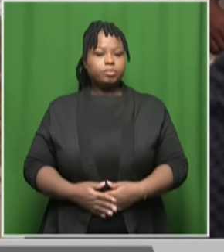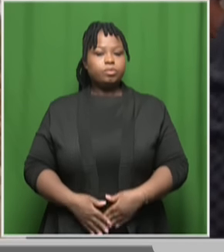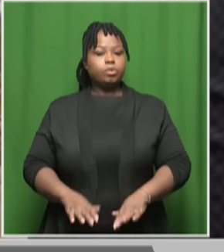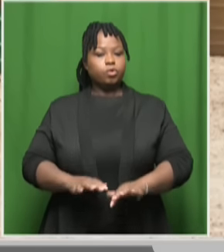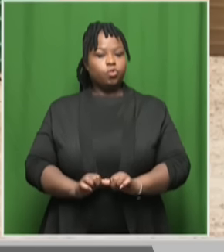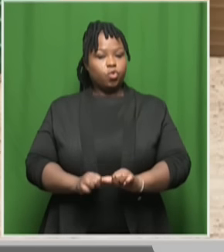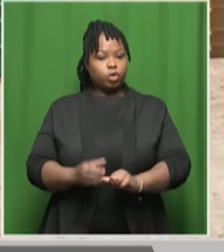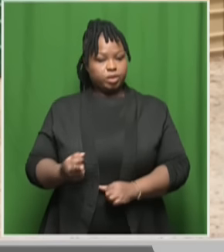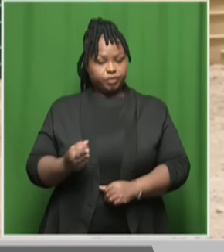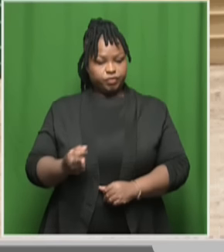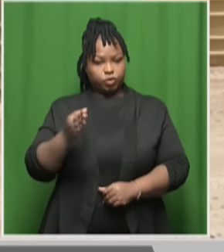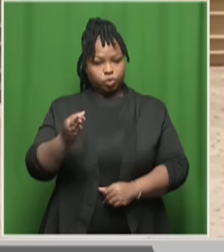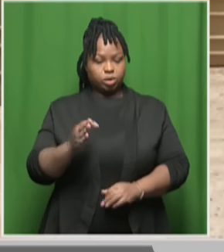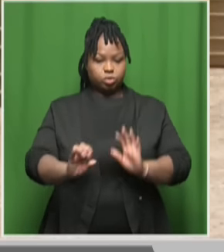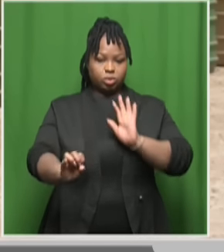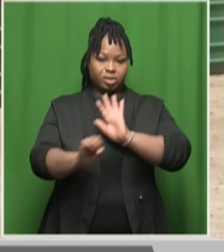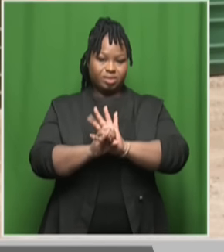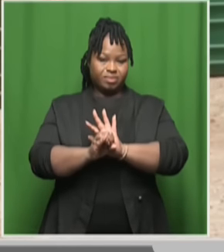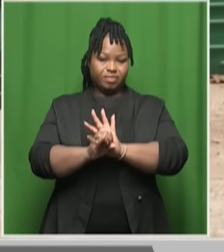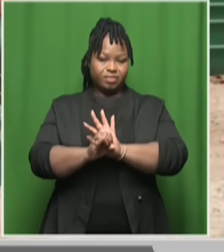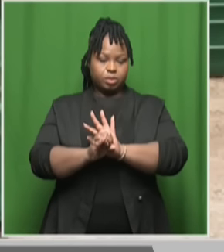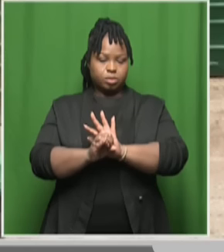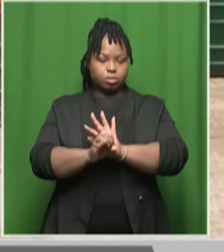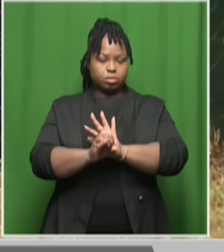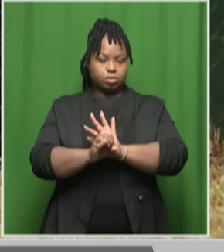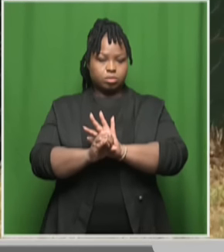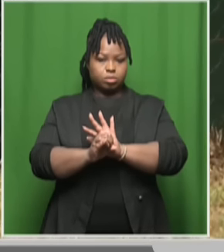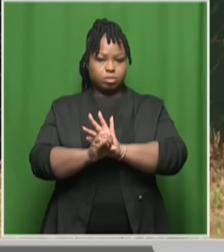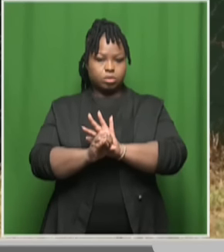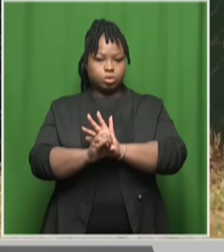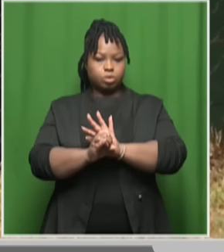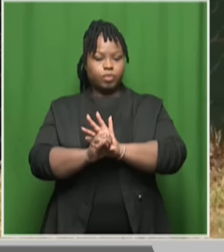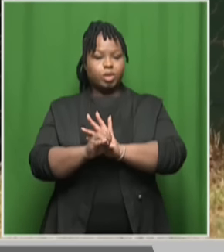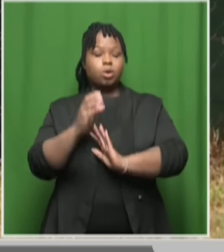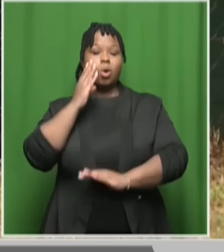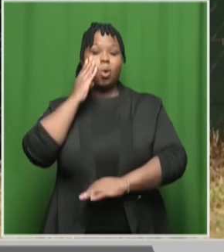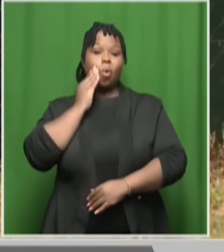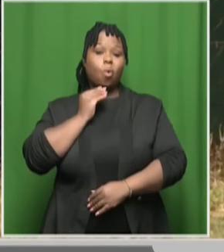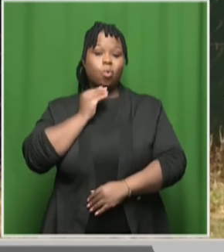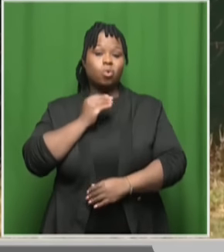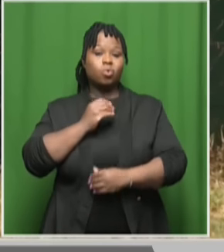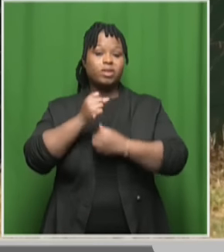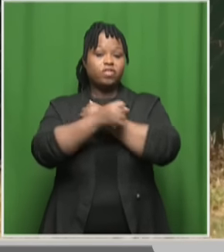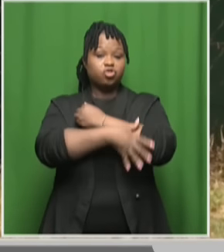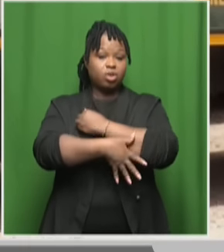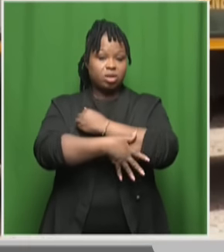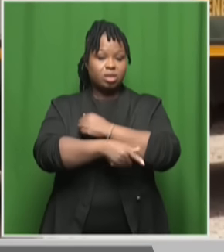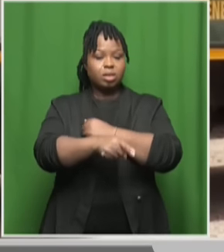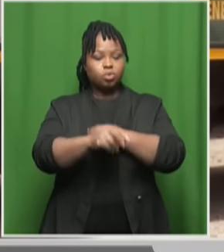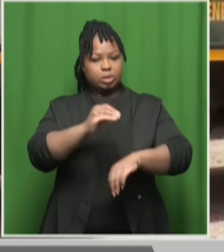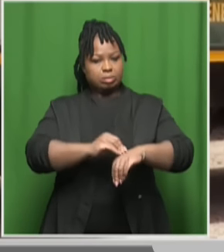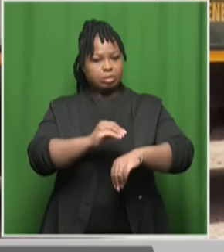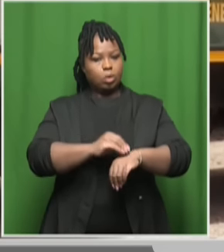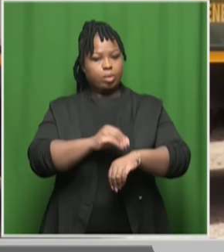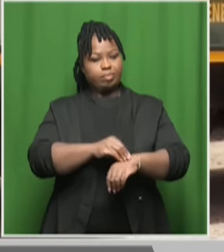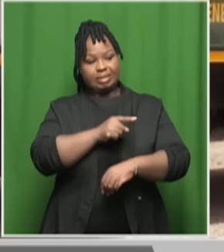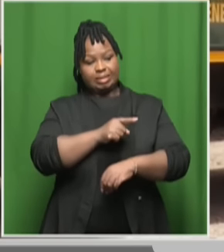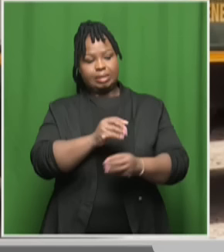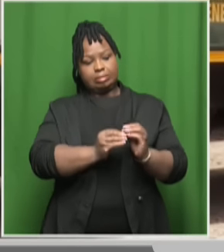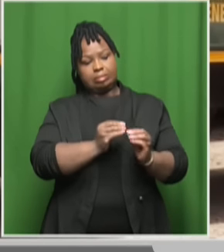moving forward now with the identified critical aging infrastructure that needs to be replaced. I think with